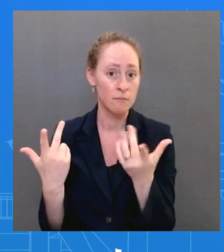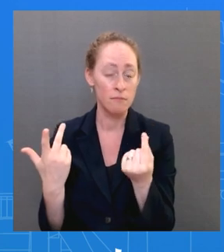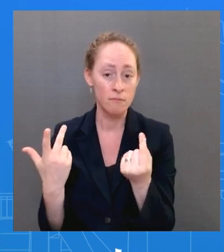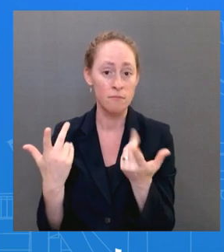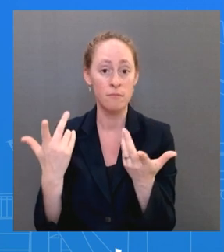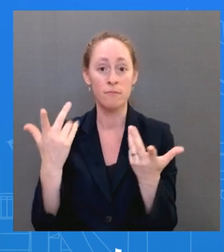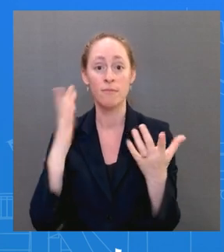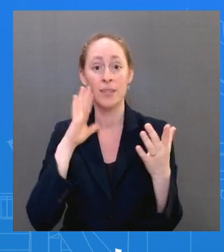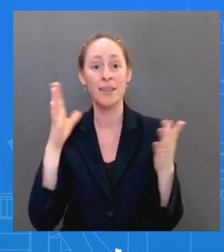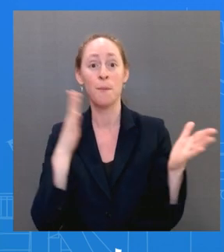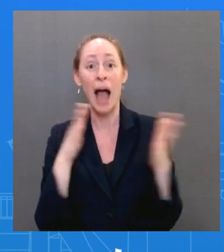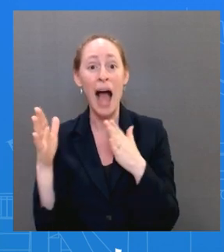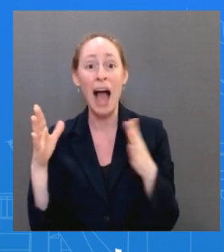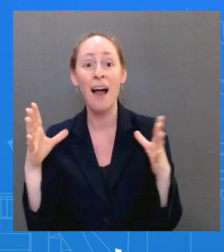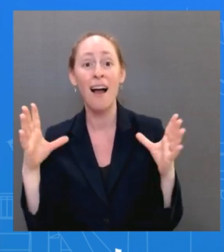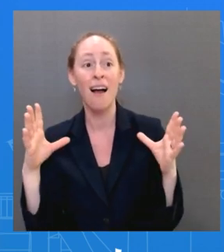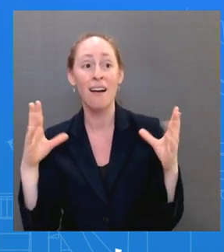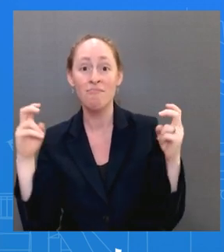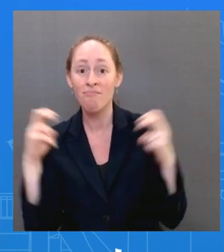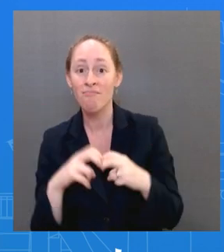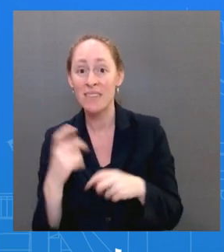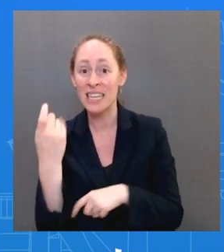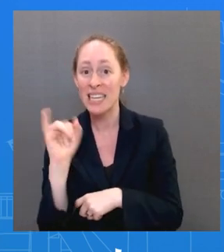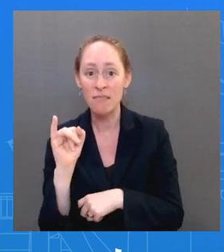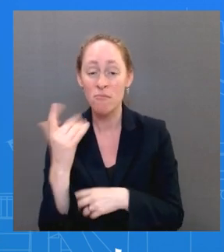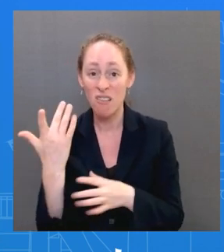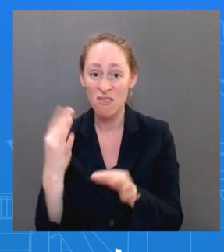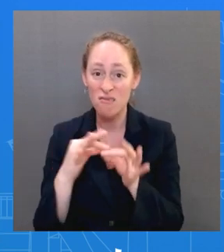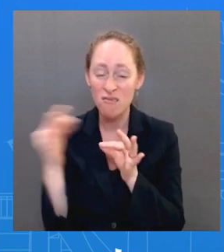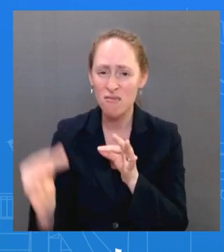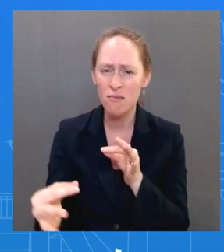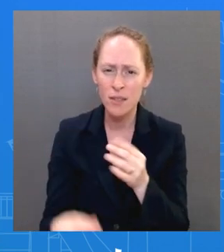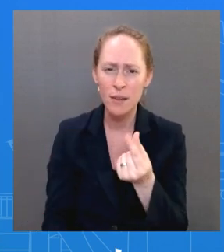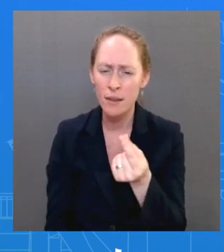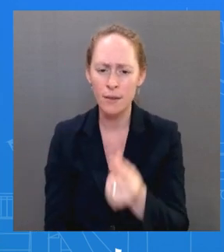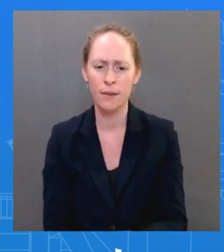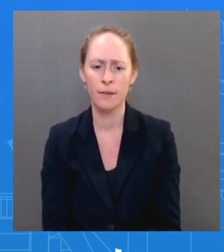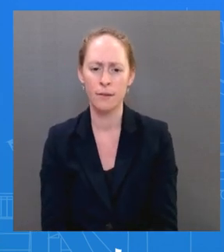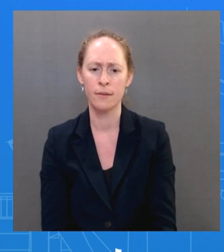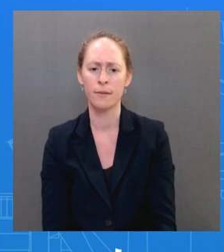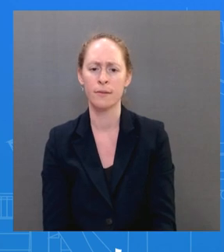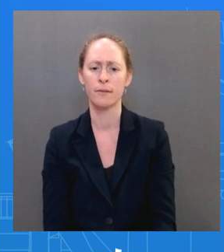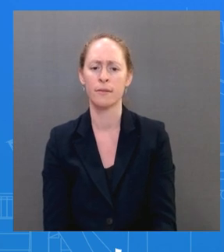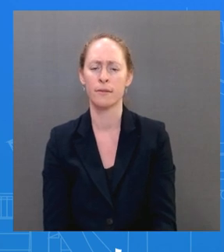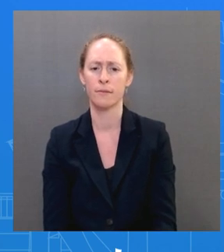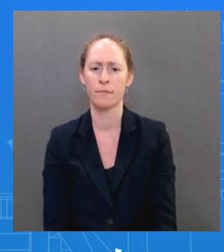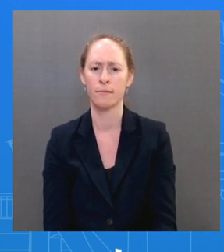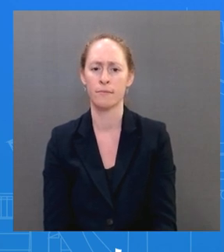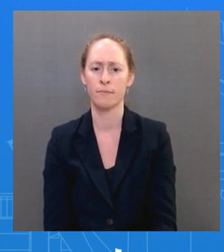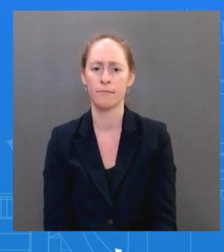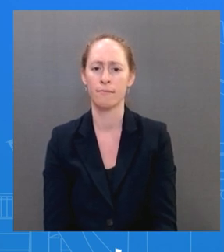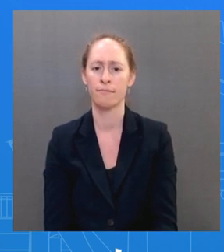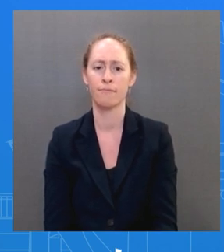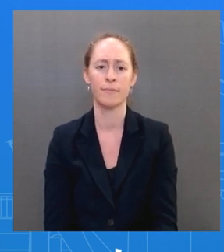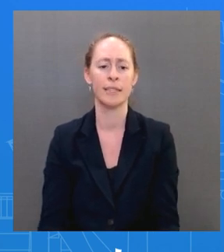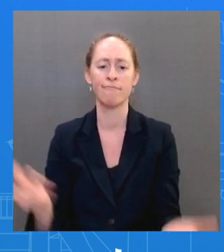are we on that? So as far as President Xi, I don't have anything to share on that. I know the president spoke to that a couple days